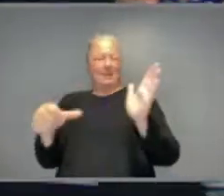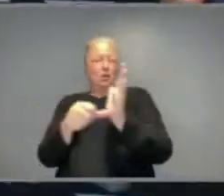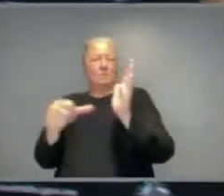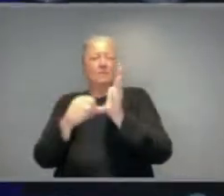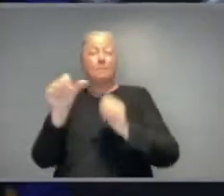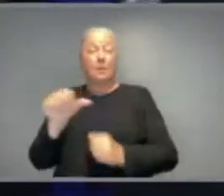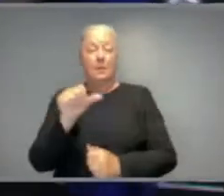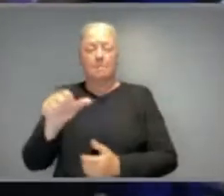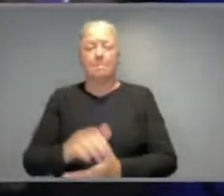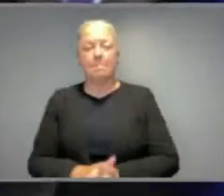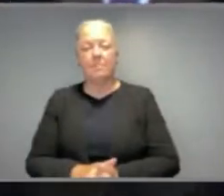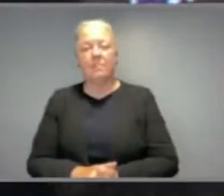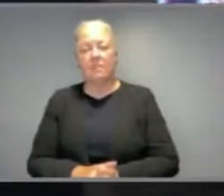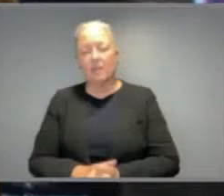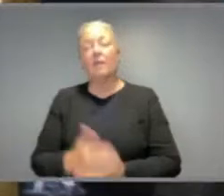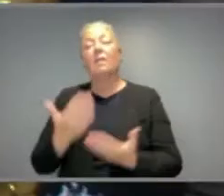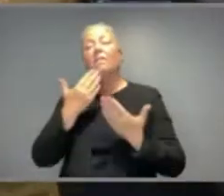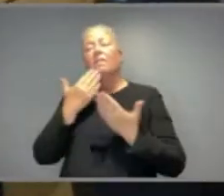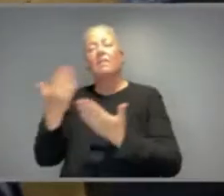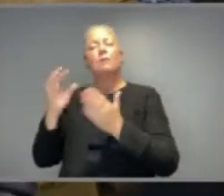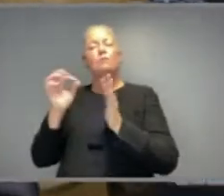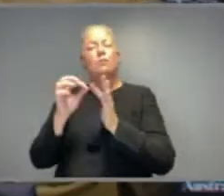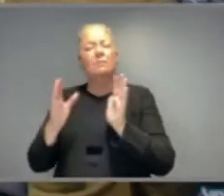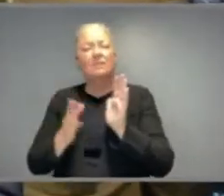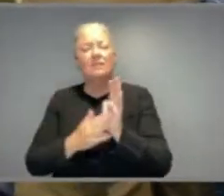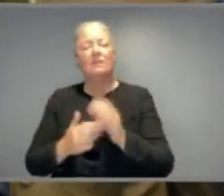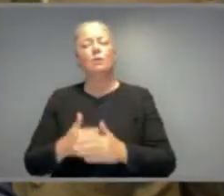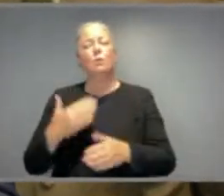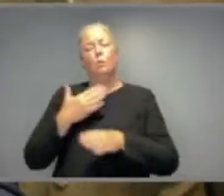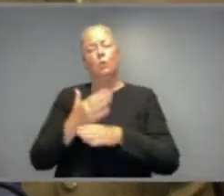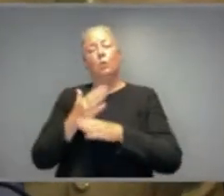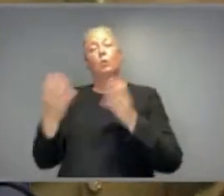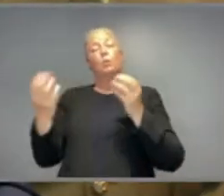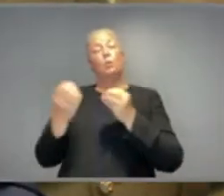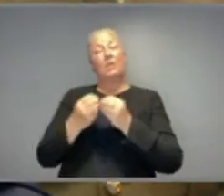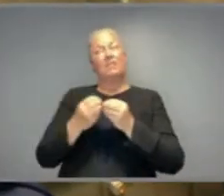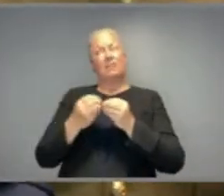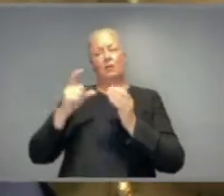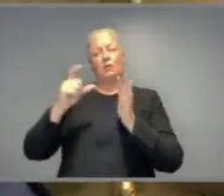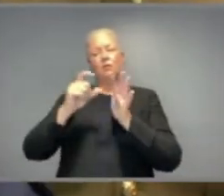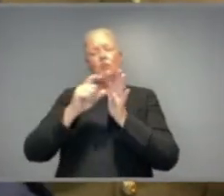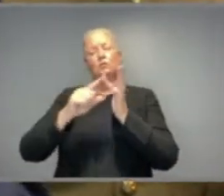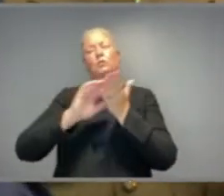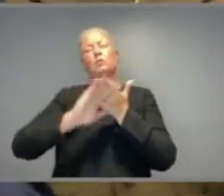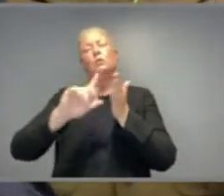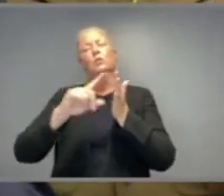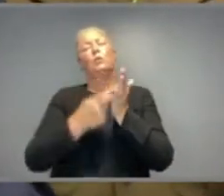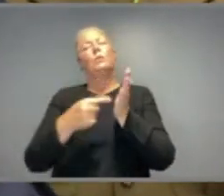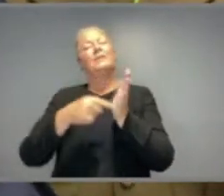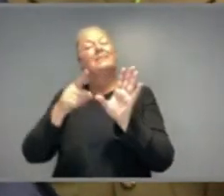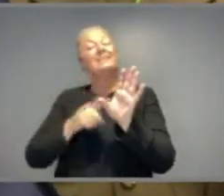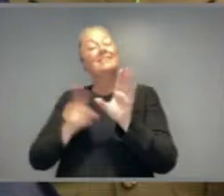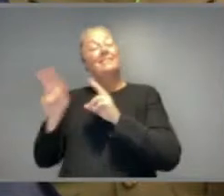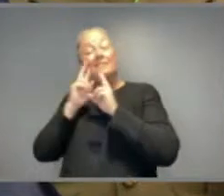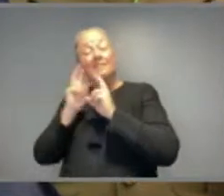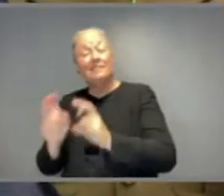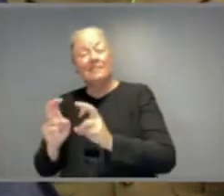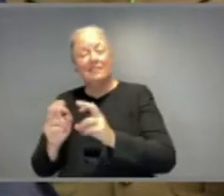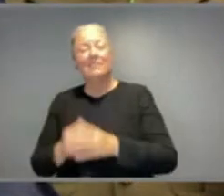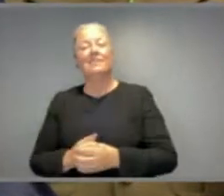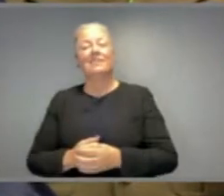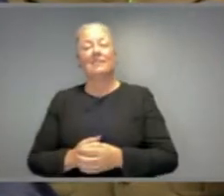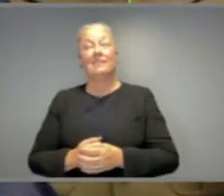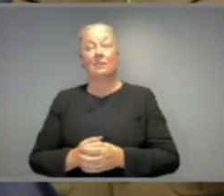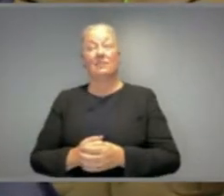Prime Minister, and Treasury work very closely with the Doherty Institute, and Treasury will be putting out a paper later